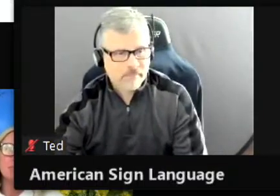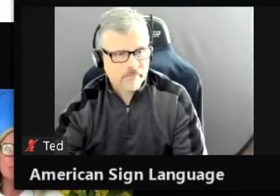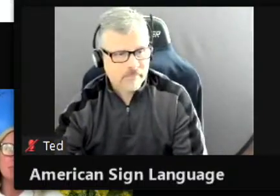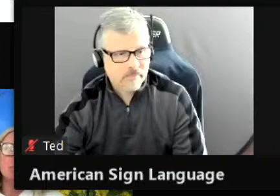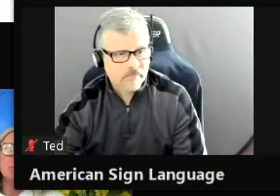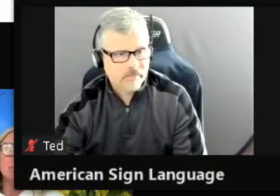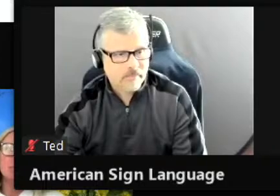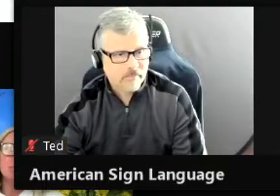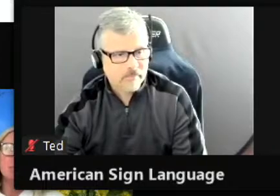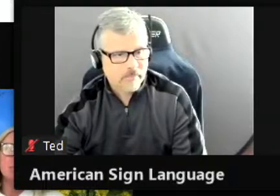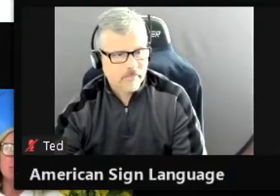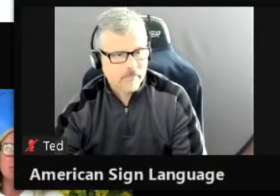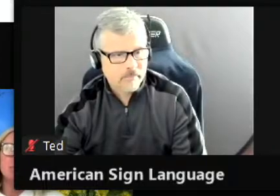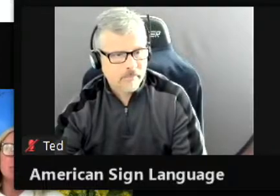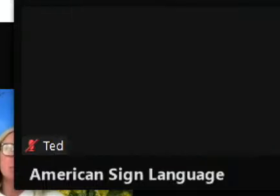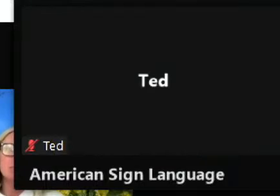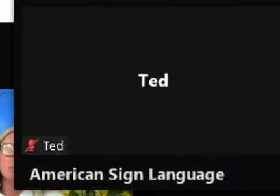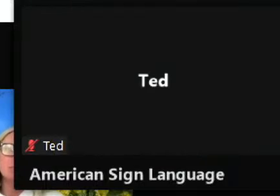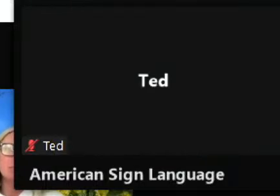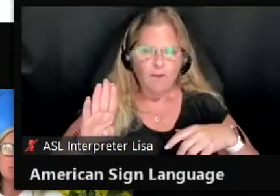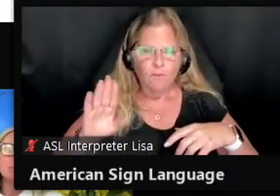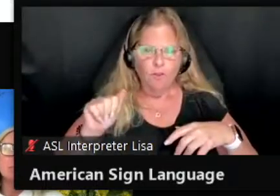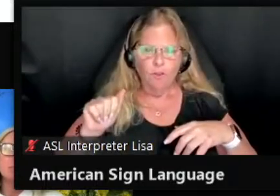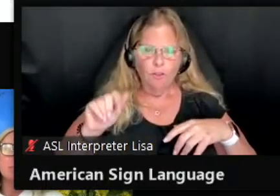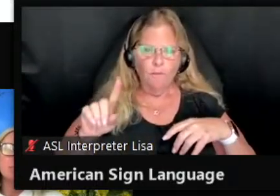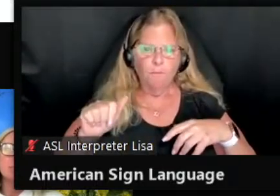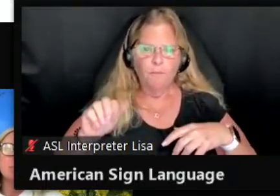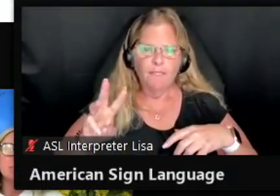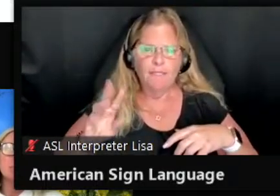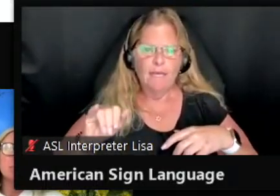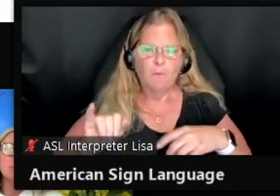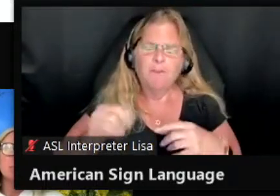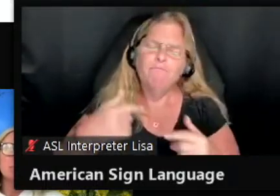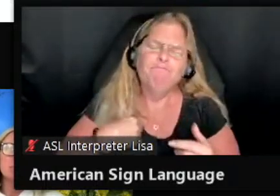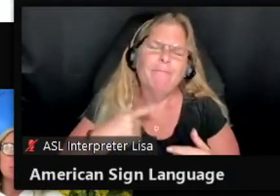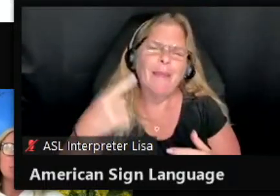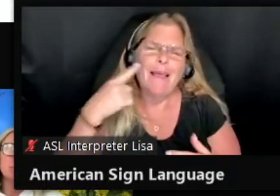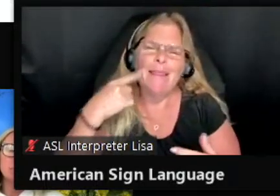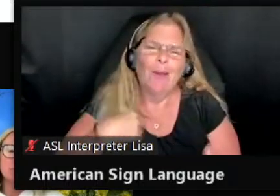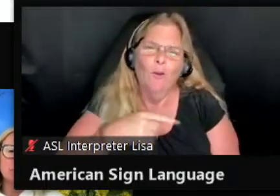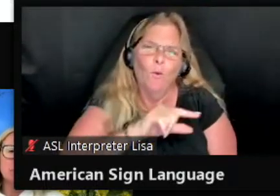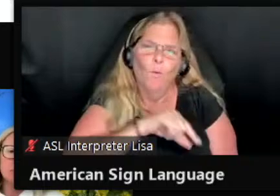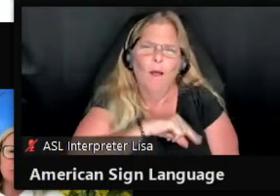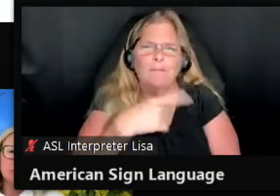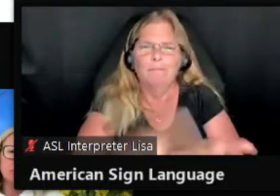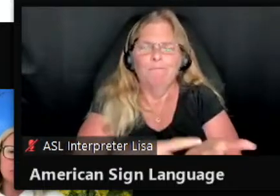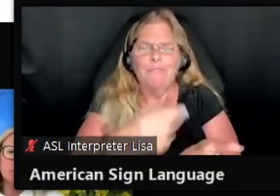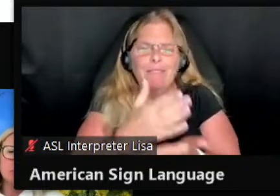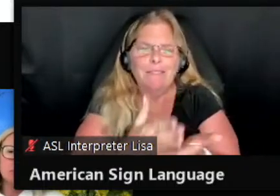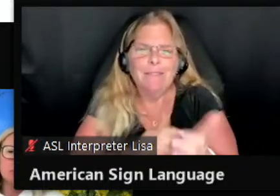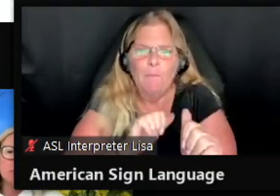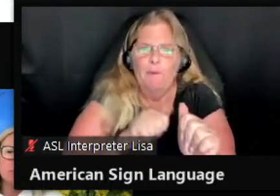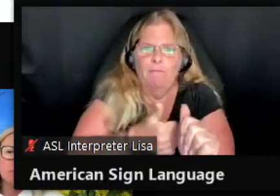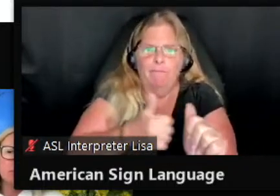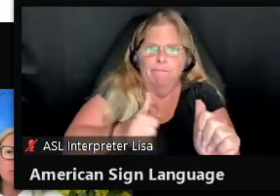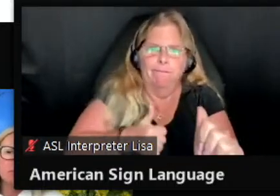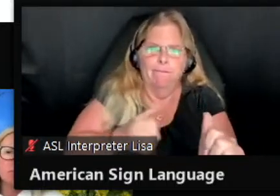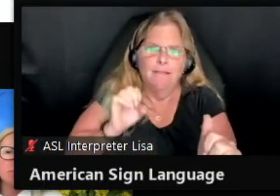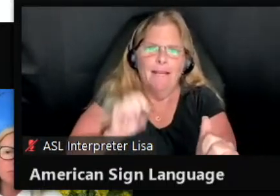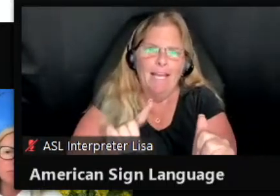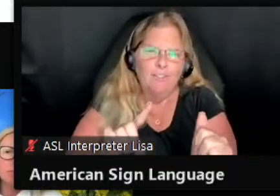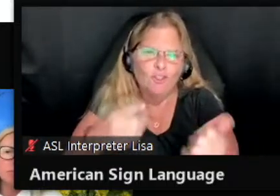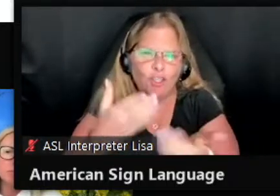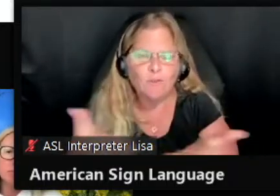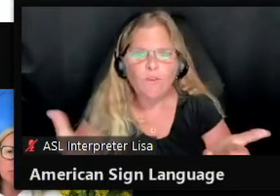I'm qualified to talk about some of the educational underpinnings. I do, from what I know of UDL, I think that would be,